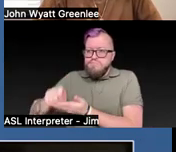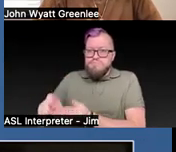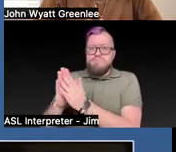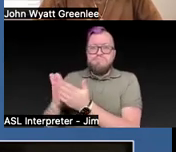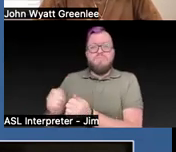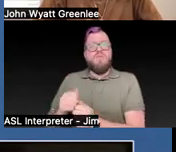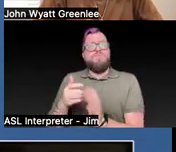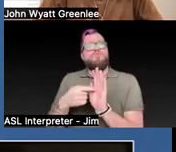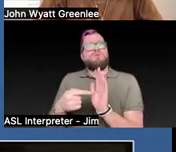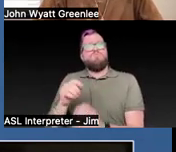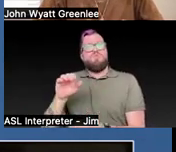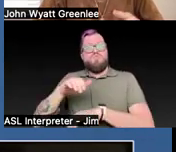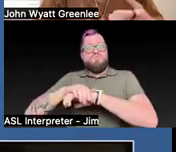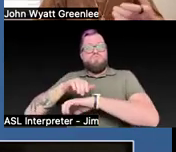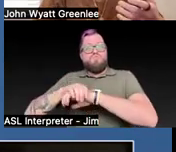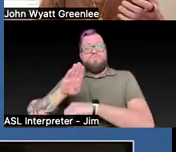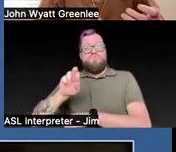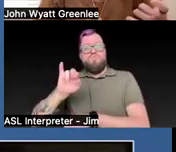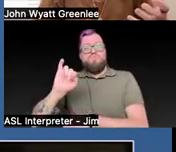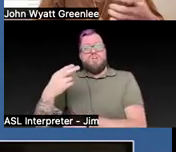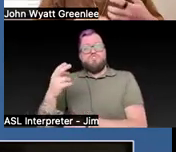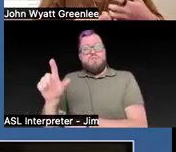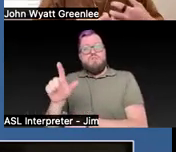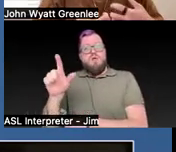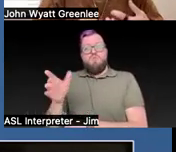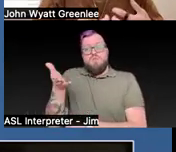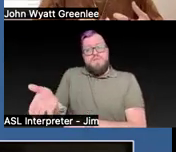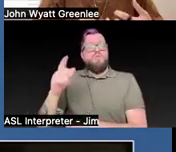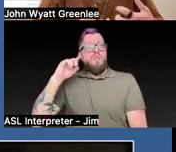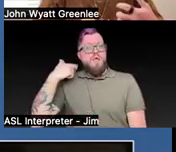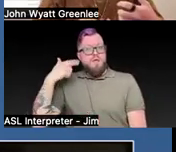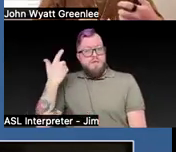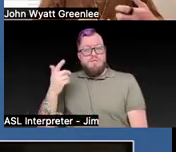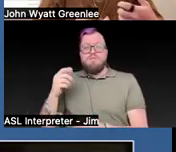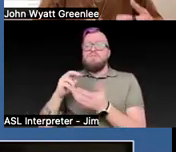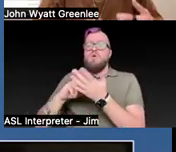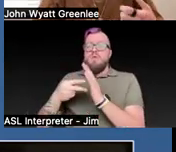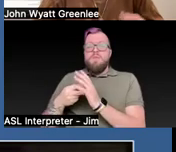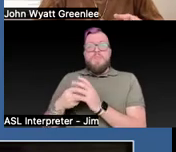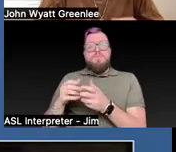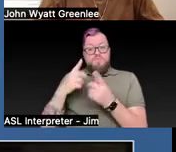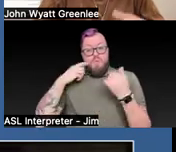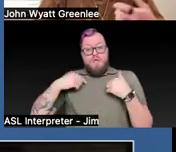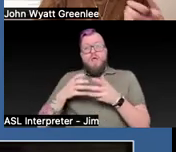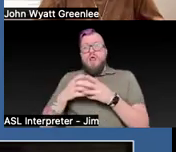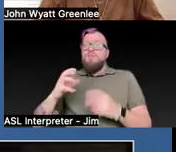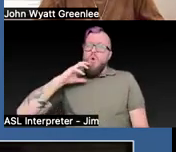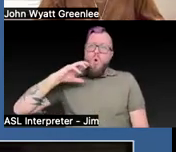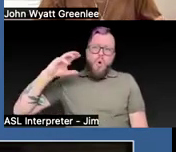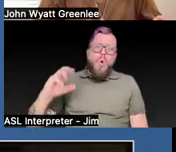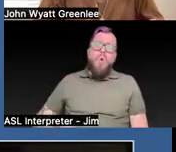in other libraries like that. And that means for me, that means looking through a lot of really old, like